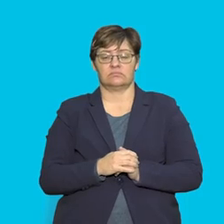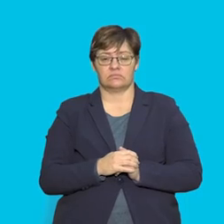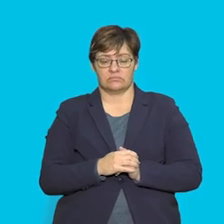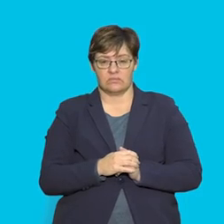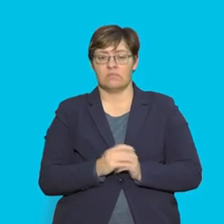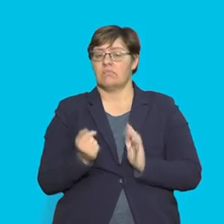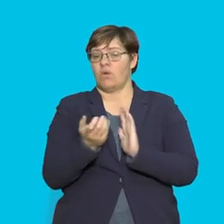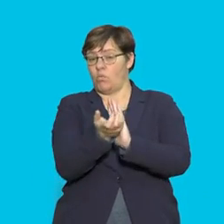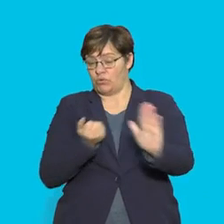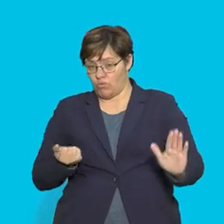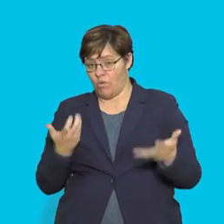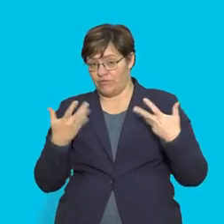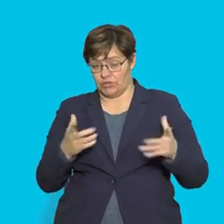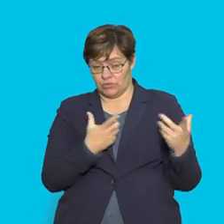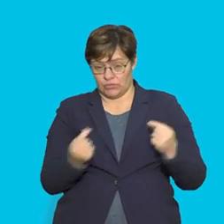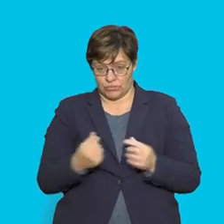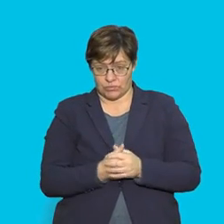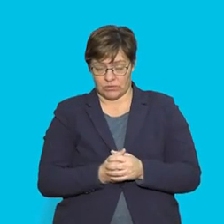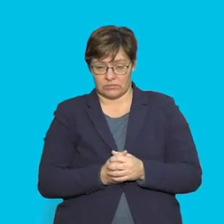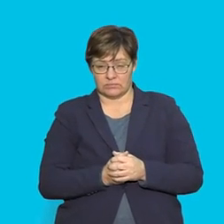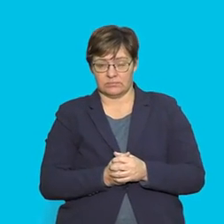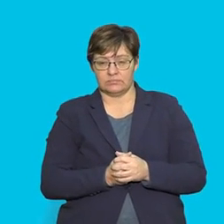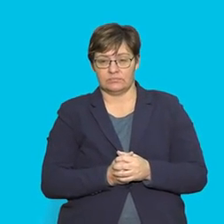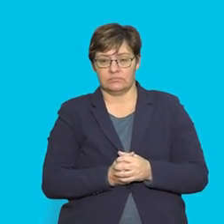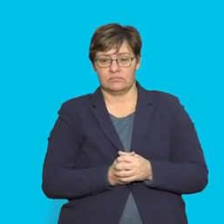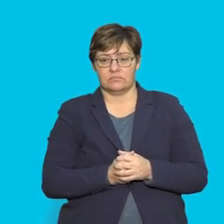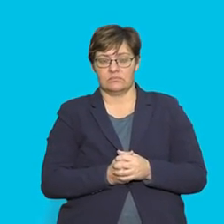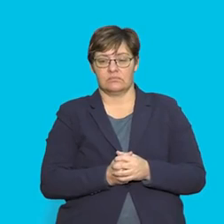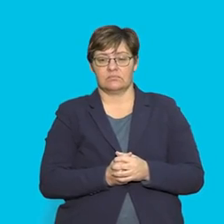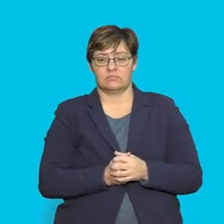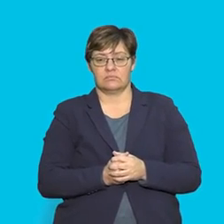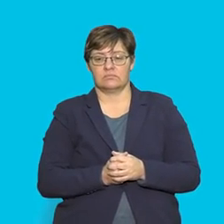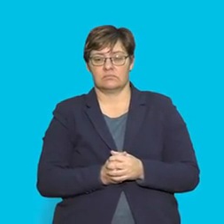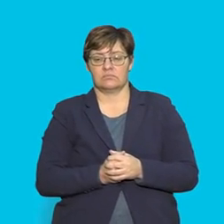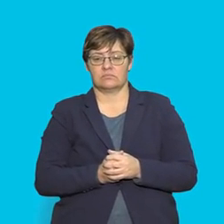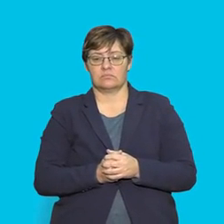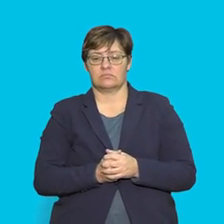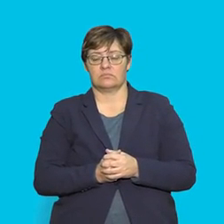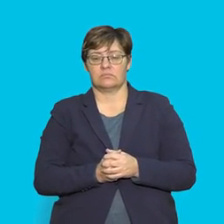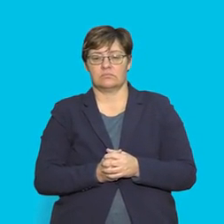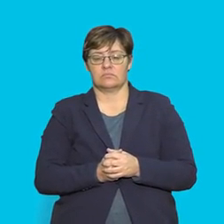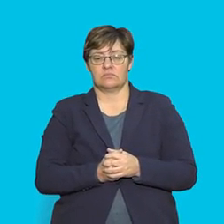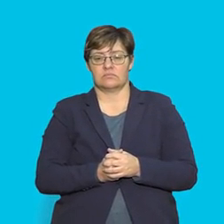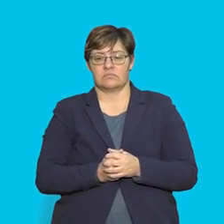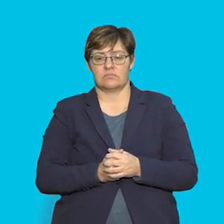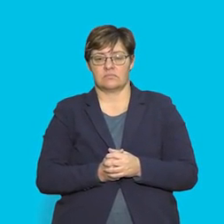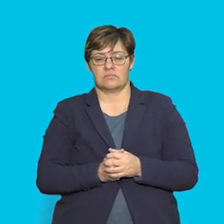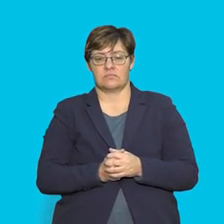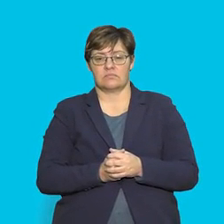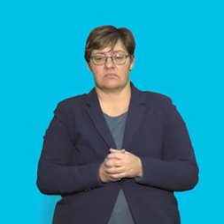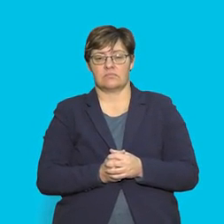Right? That's the withdrawal that we are talking about, right? That shall be made into this particular, that he made from